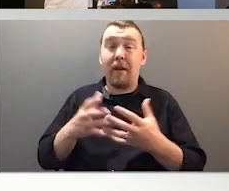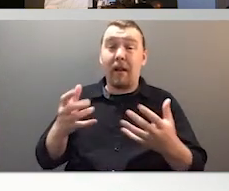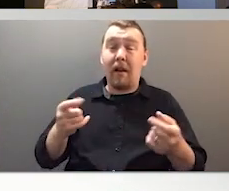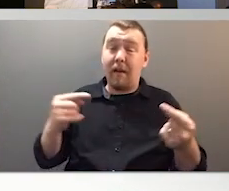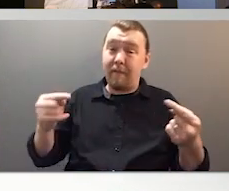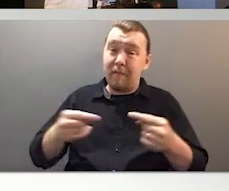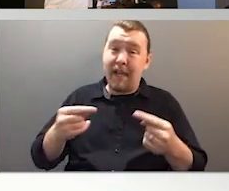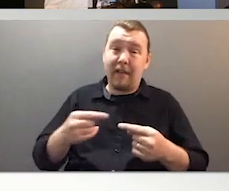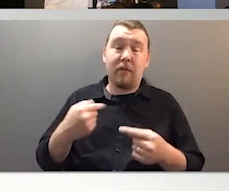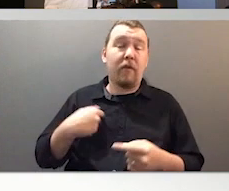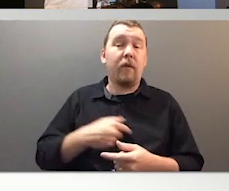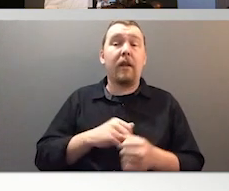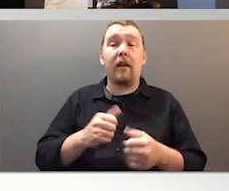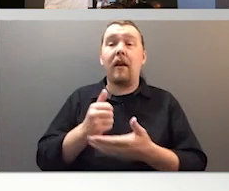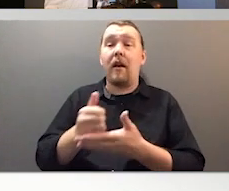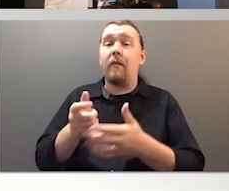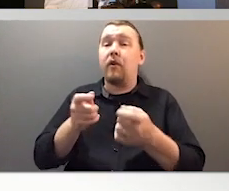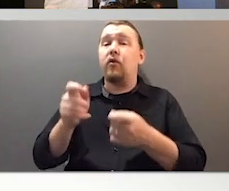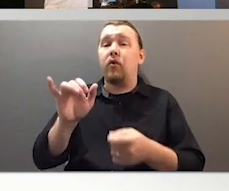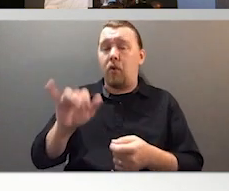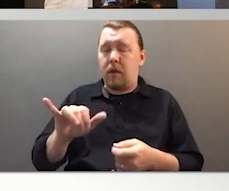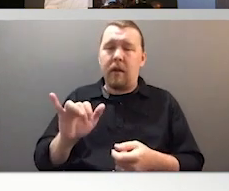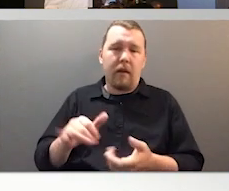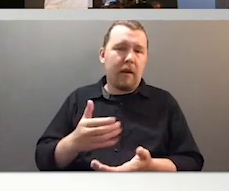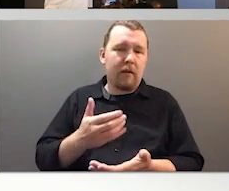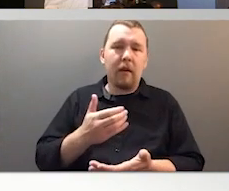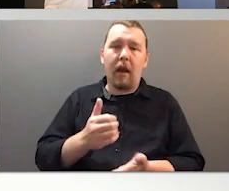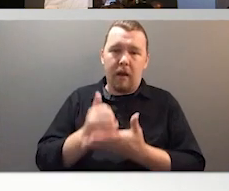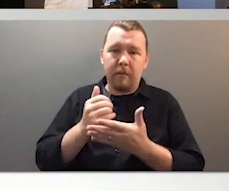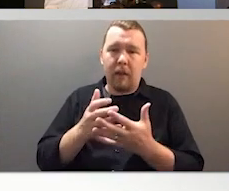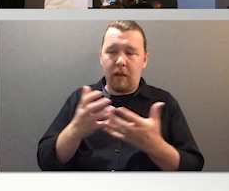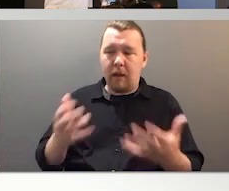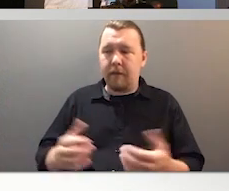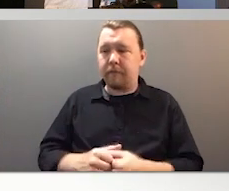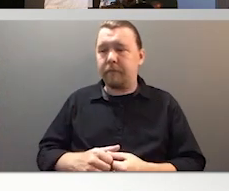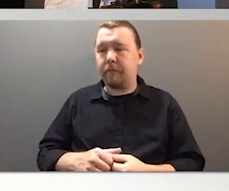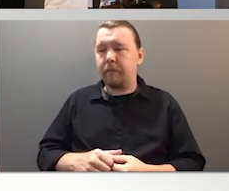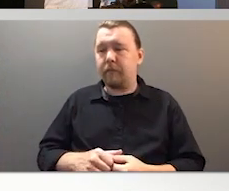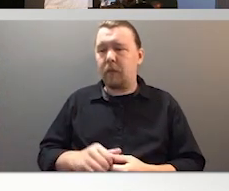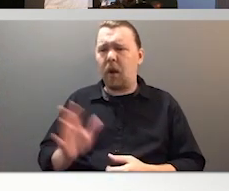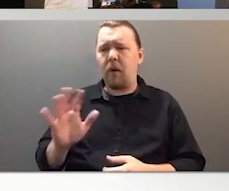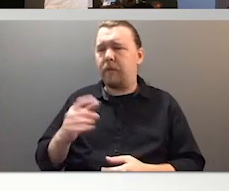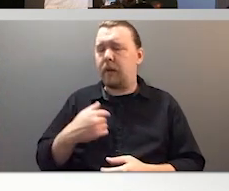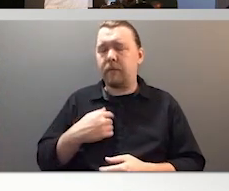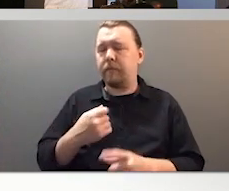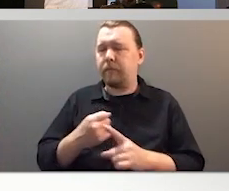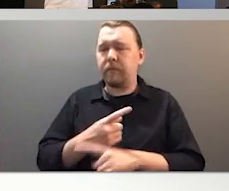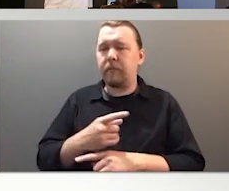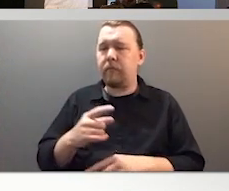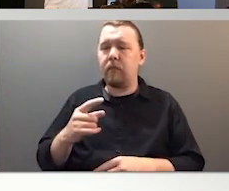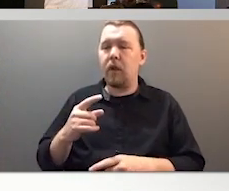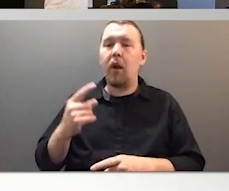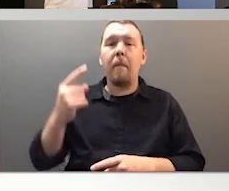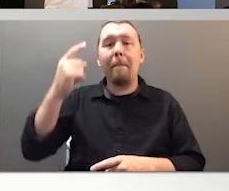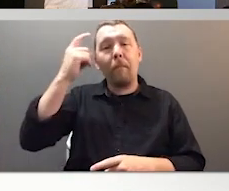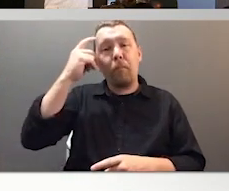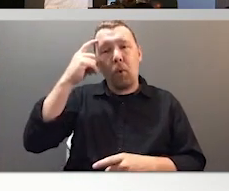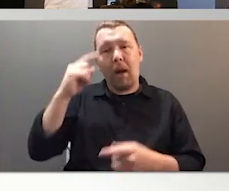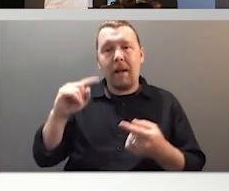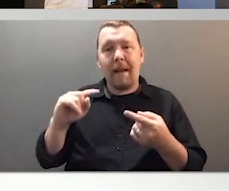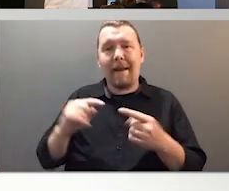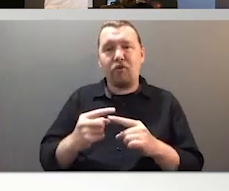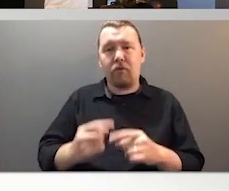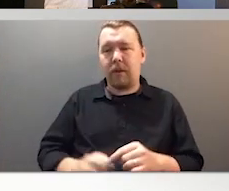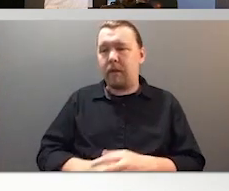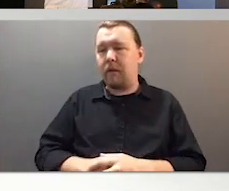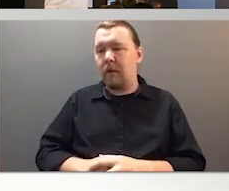thing. I'm way ahead of schedule. So traumatic she was a noxic brain injury, but brain injuries. This little lady,